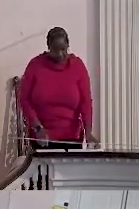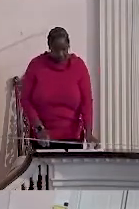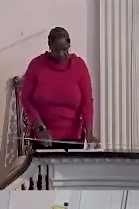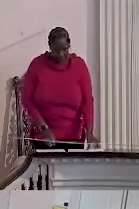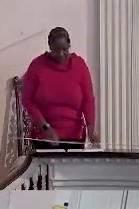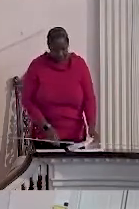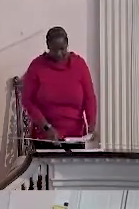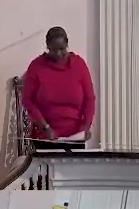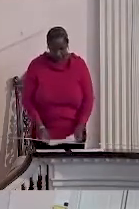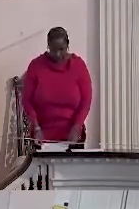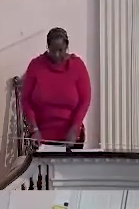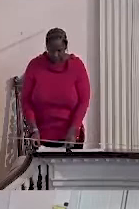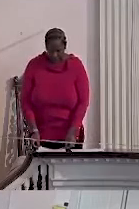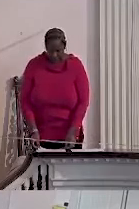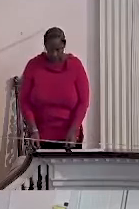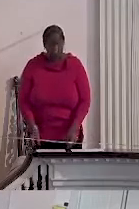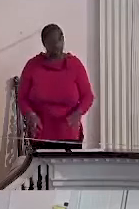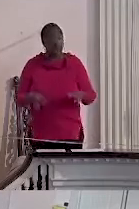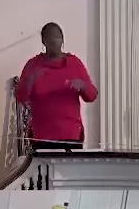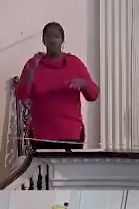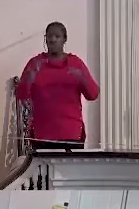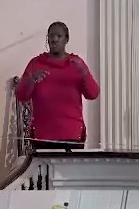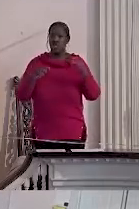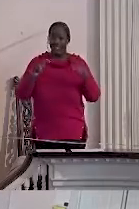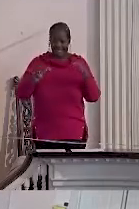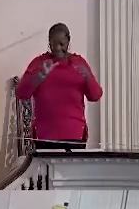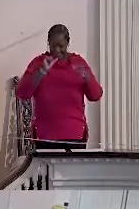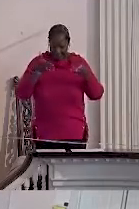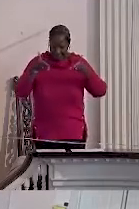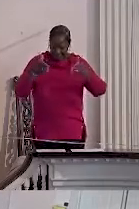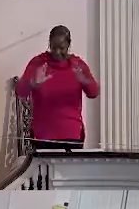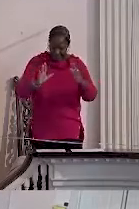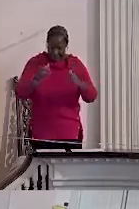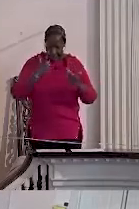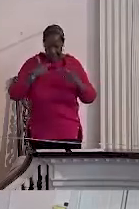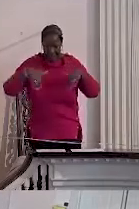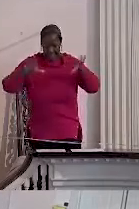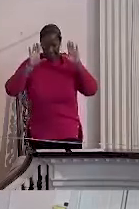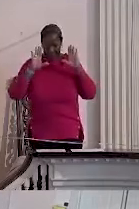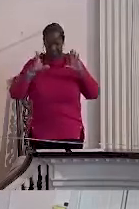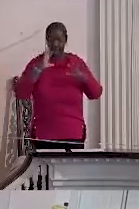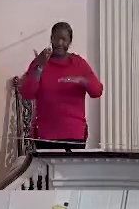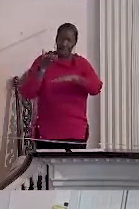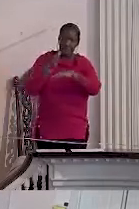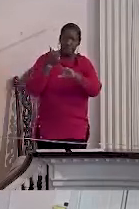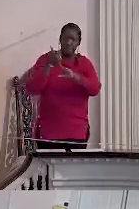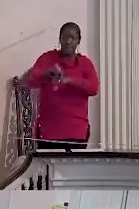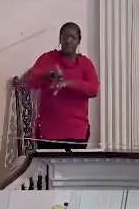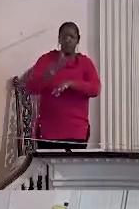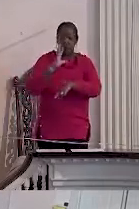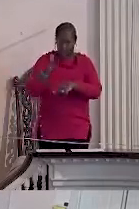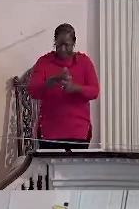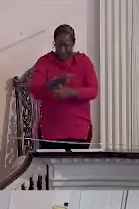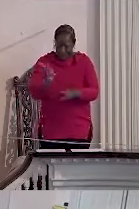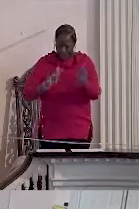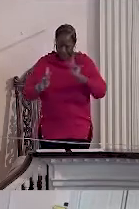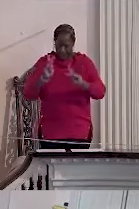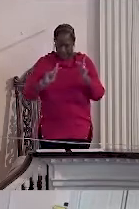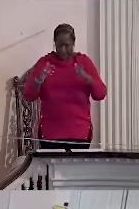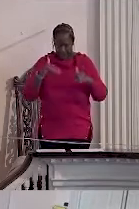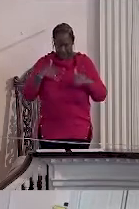Justice does not allow that the sacrifices imposed on a few are outweighed by the larger sum of